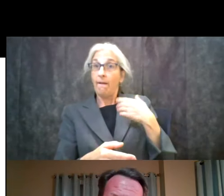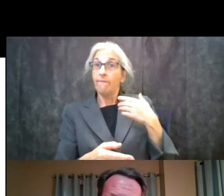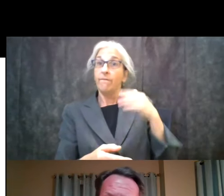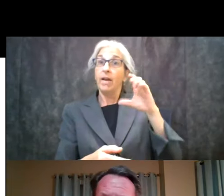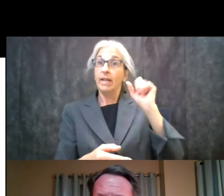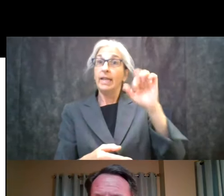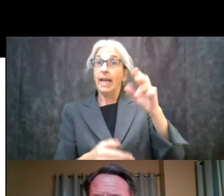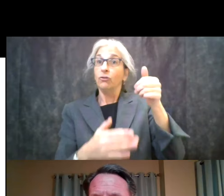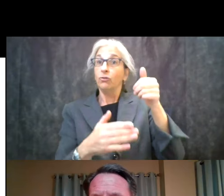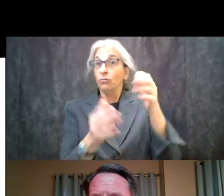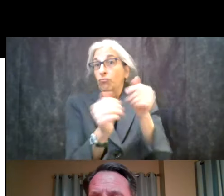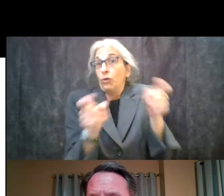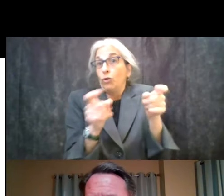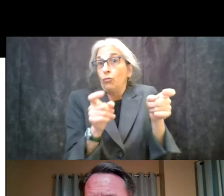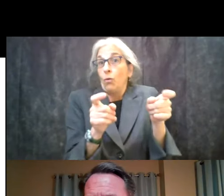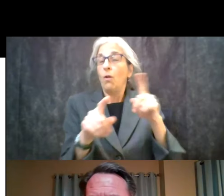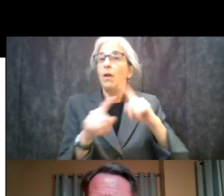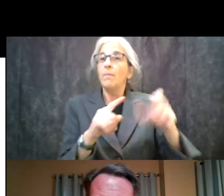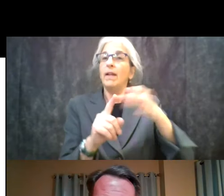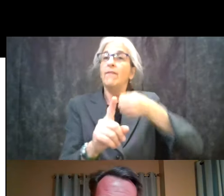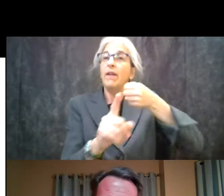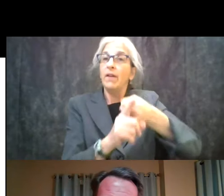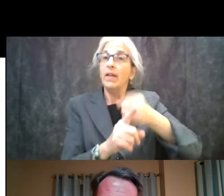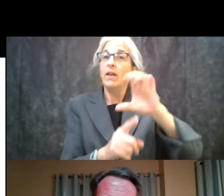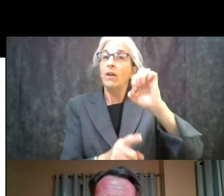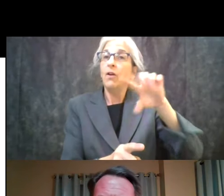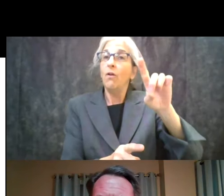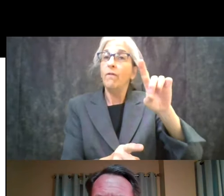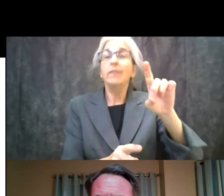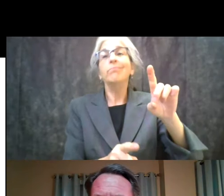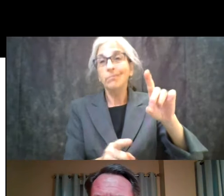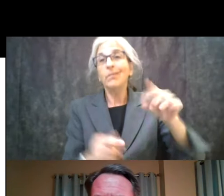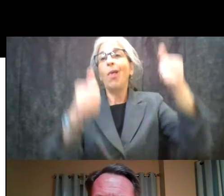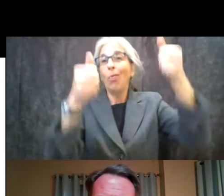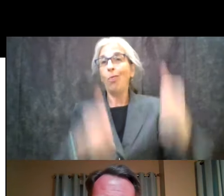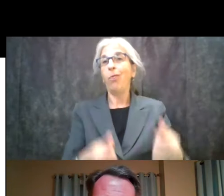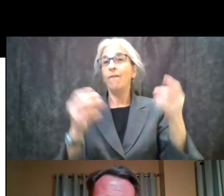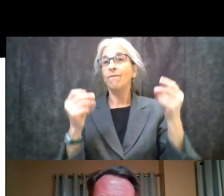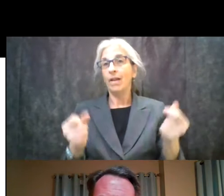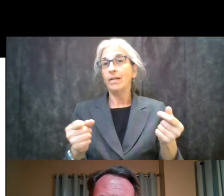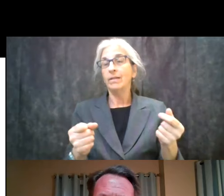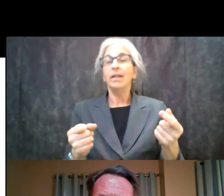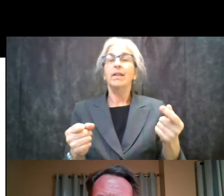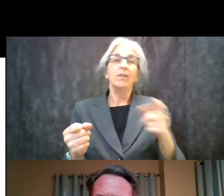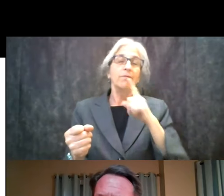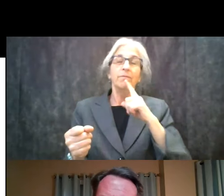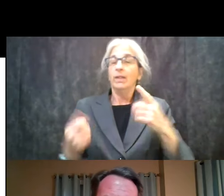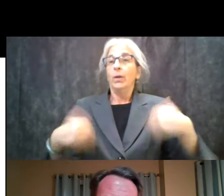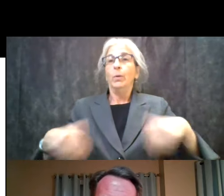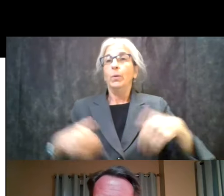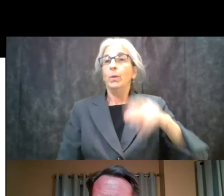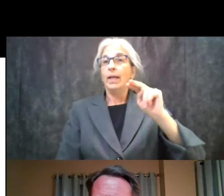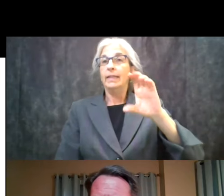get infected with COVID, they do less well. And so it's a sort of a double whammy. And we really, the NCRI are really trying to understand